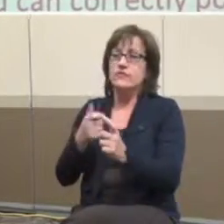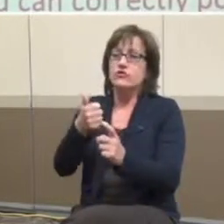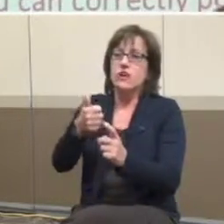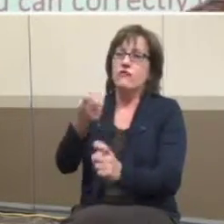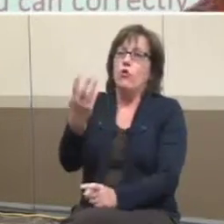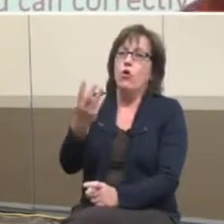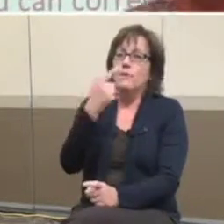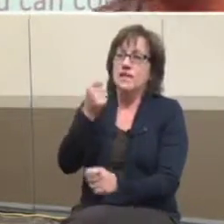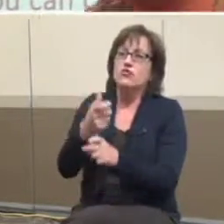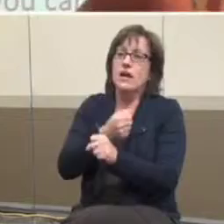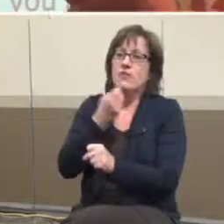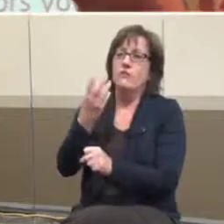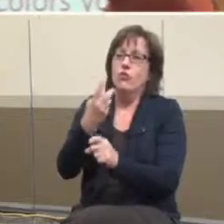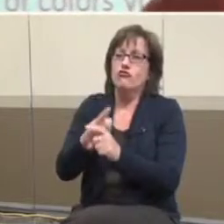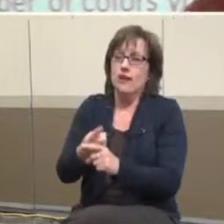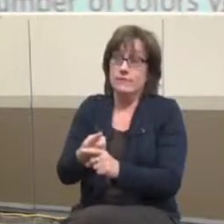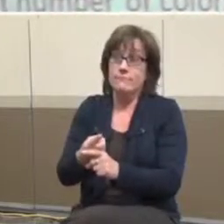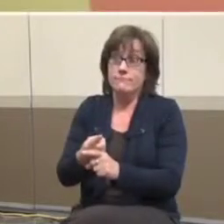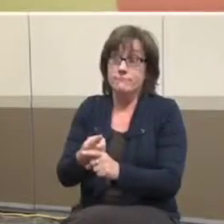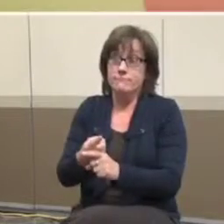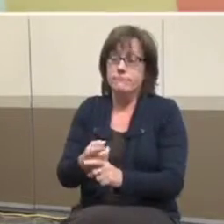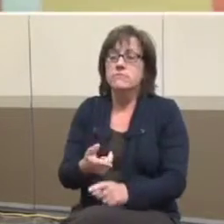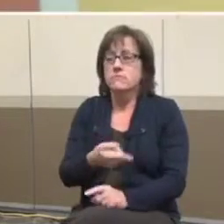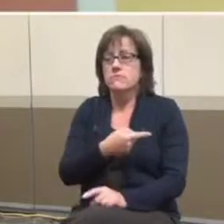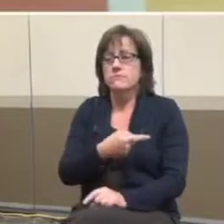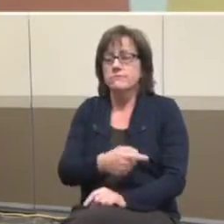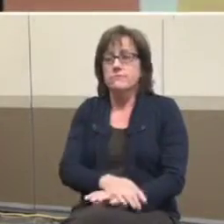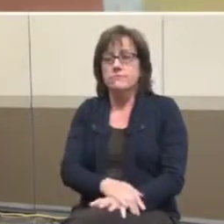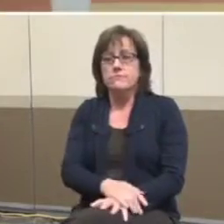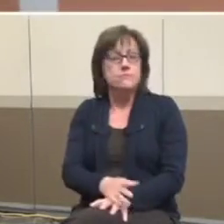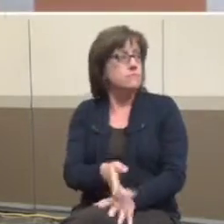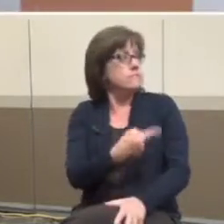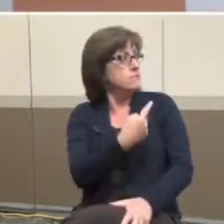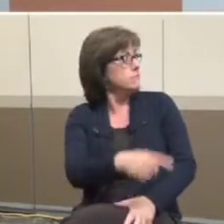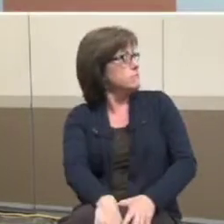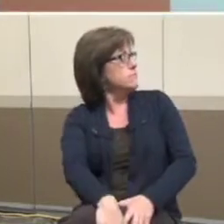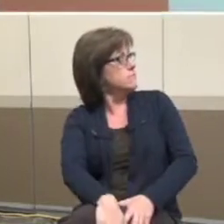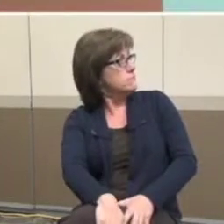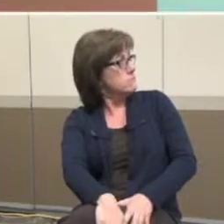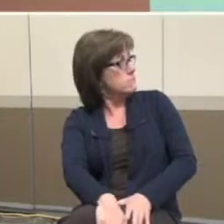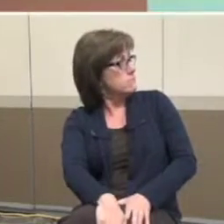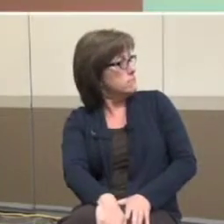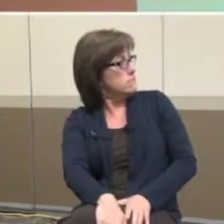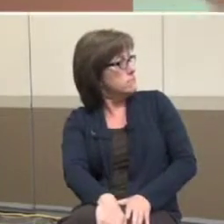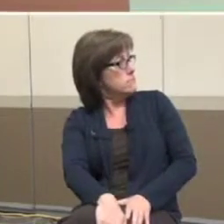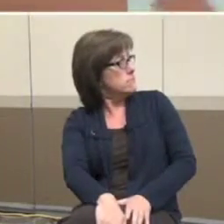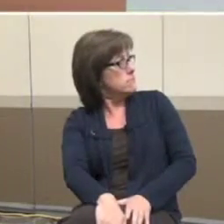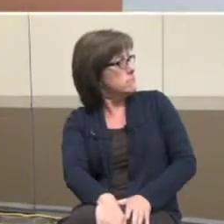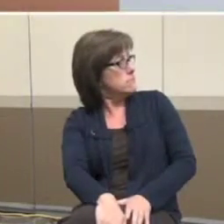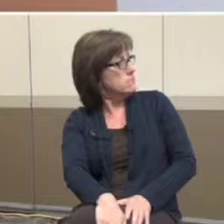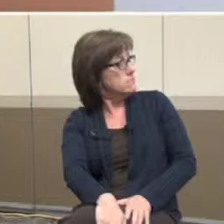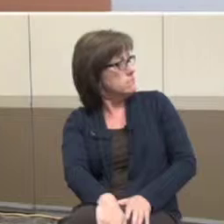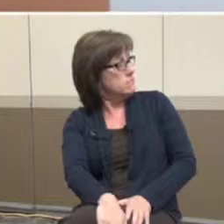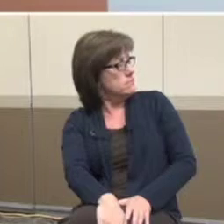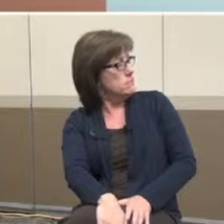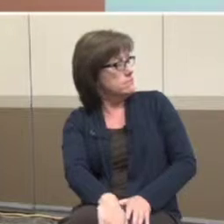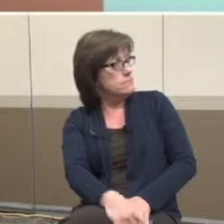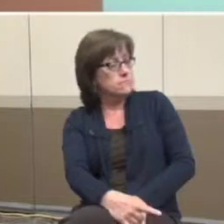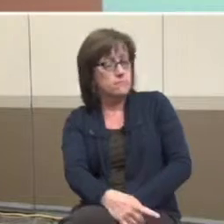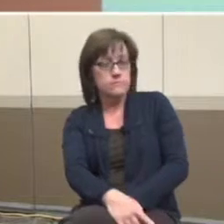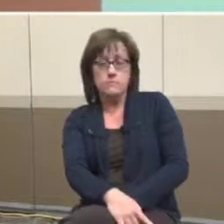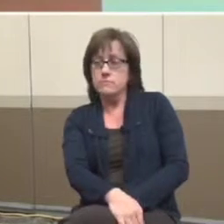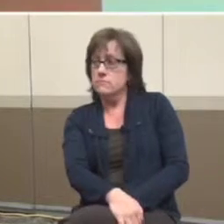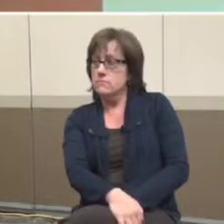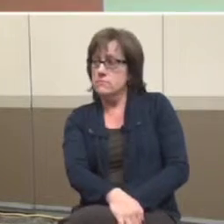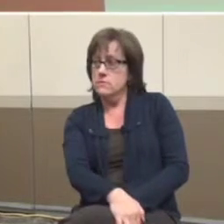4 right. Okay? I think once we see it. All right, so let's go through here. We've got tan, brown,